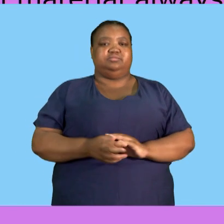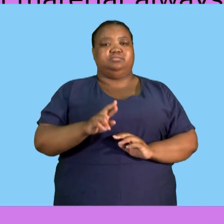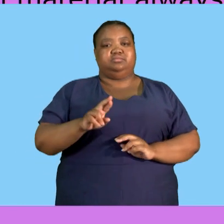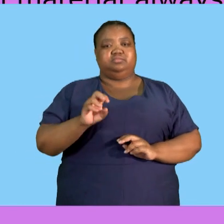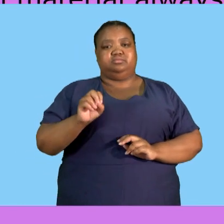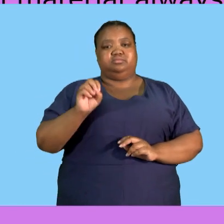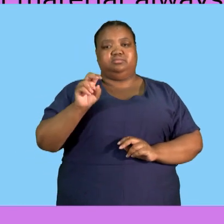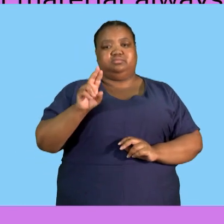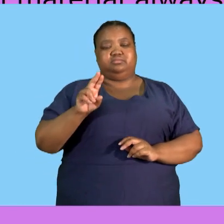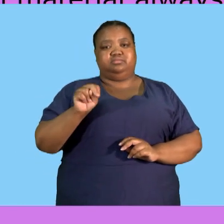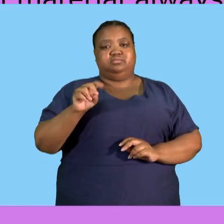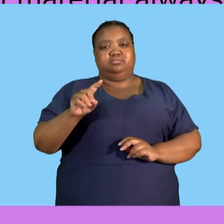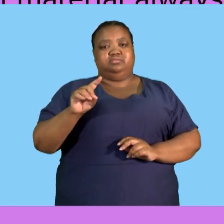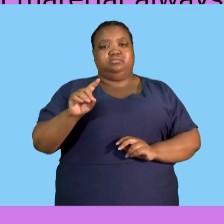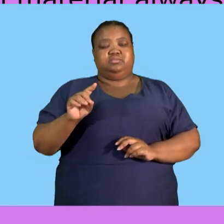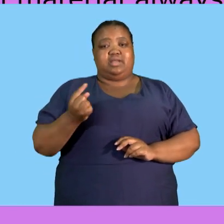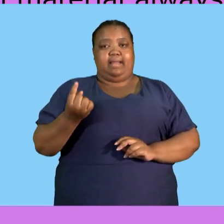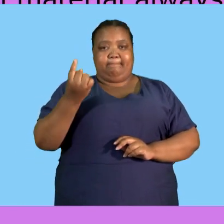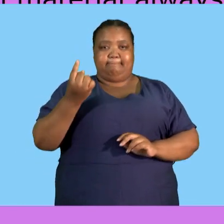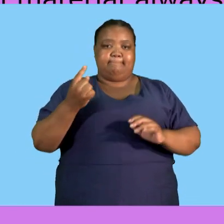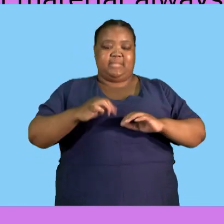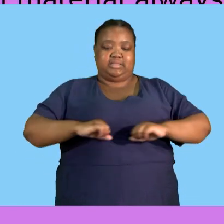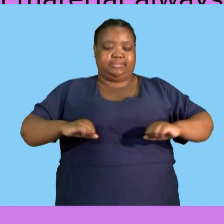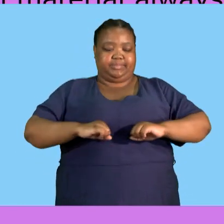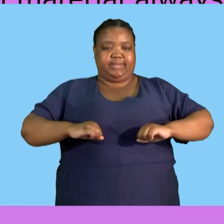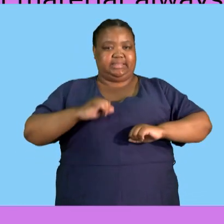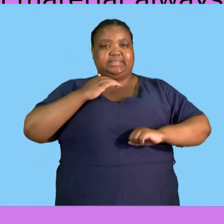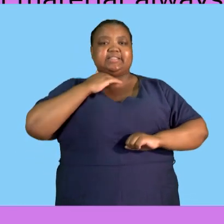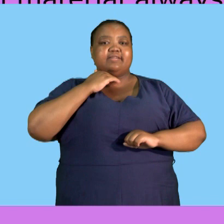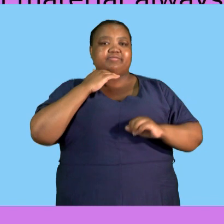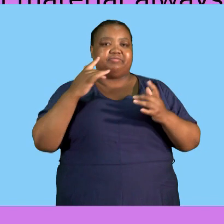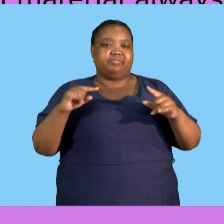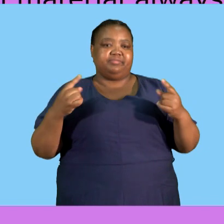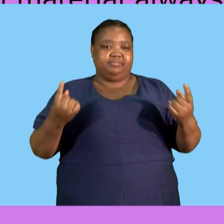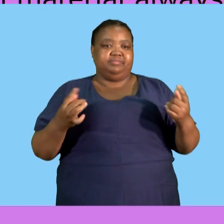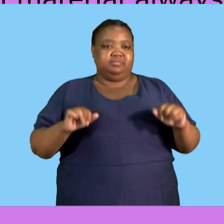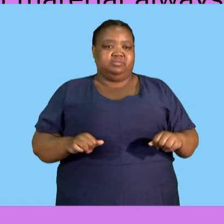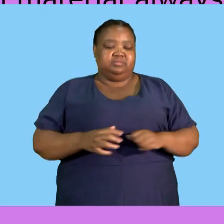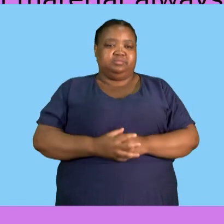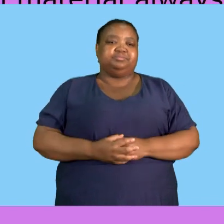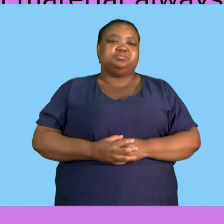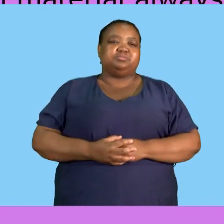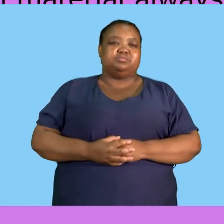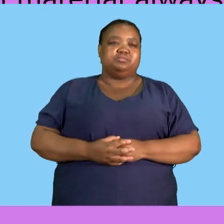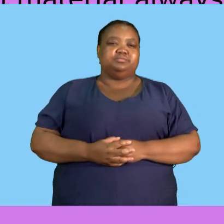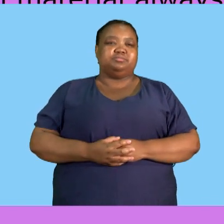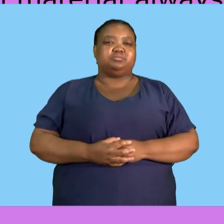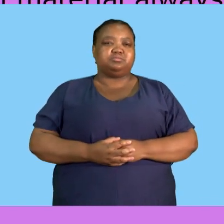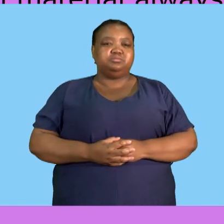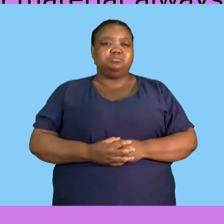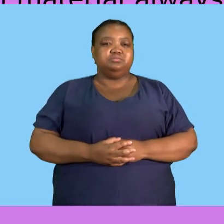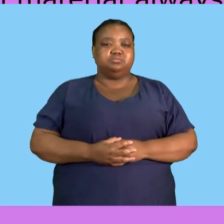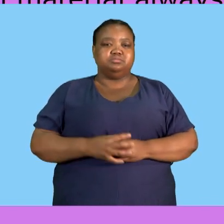okay? So important to round down. Then, when analyzing the best packaging arrangement, right, and